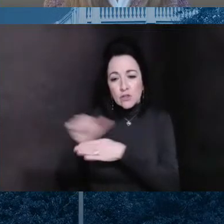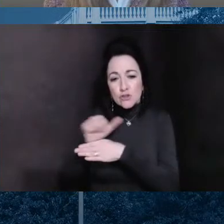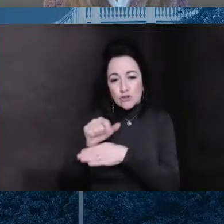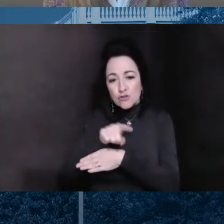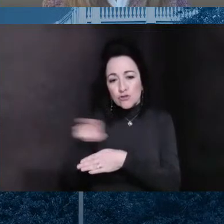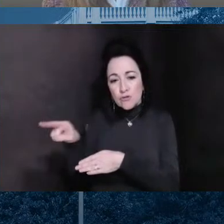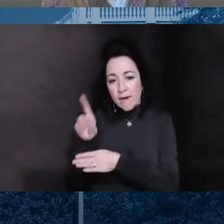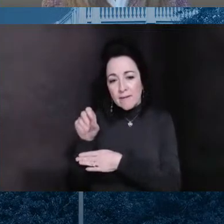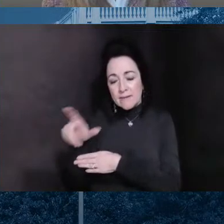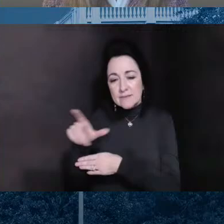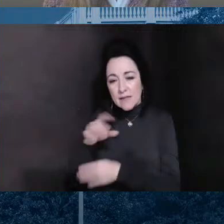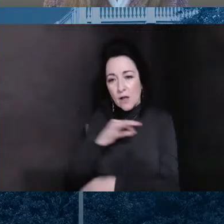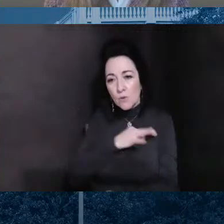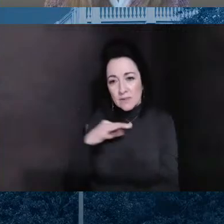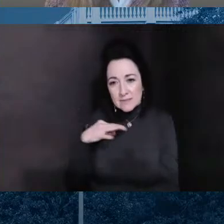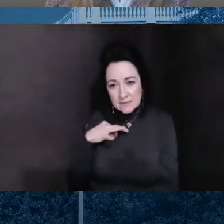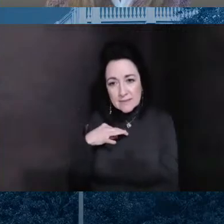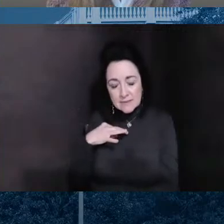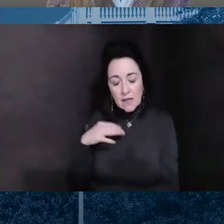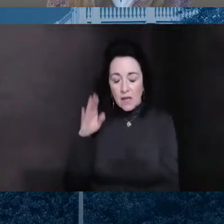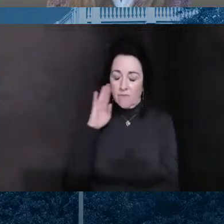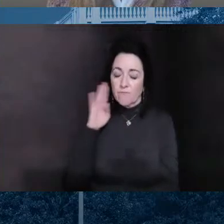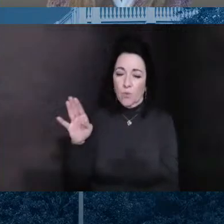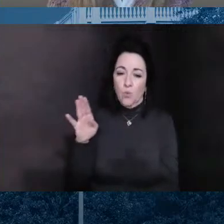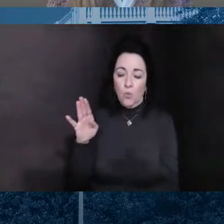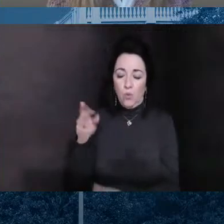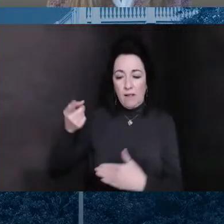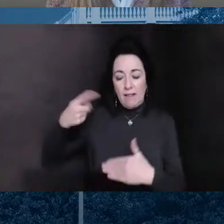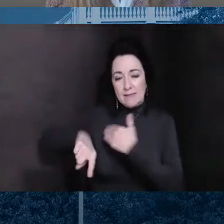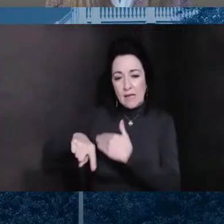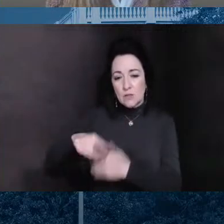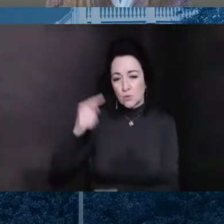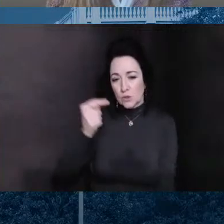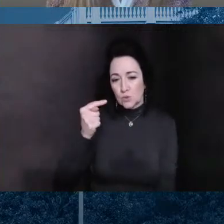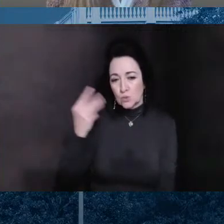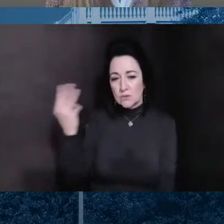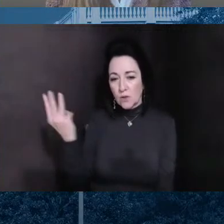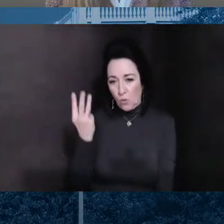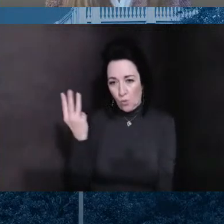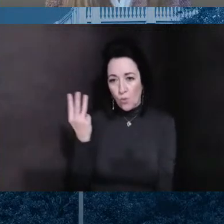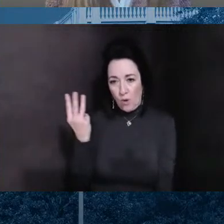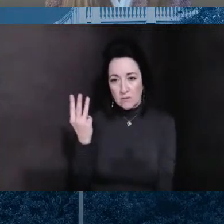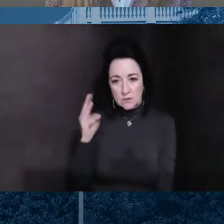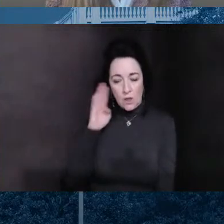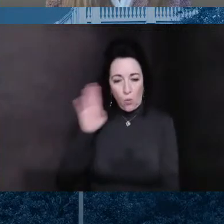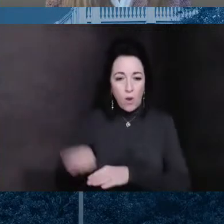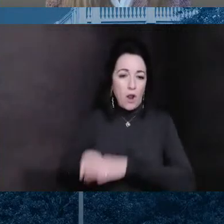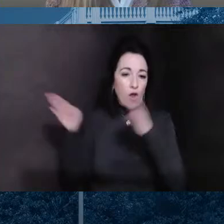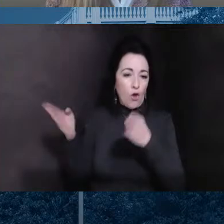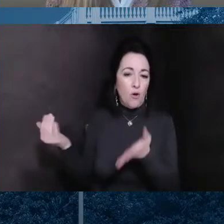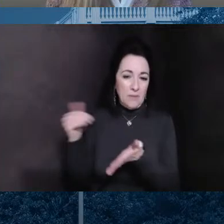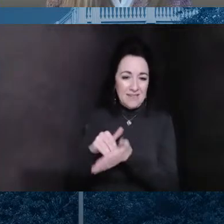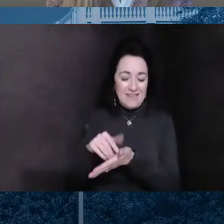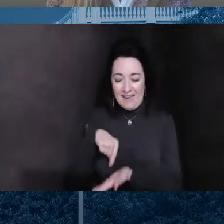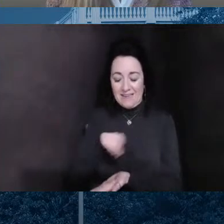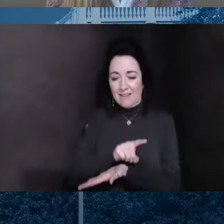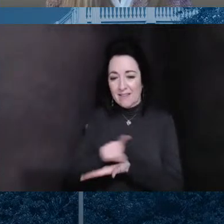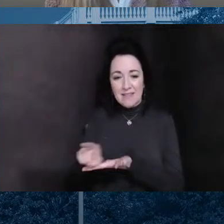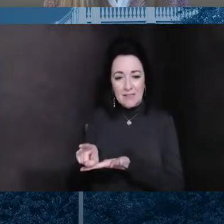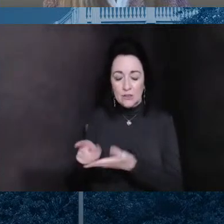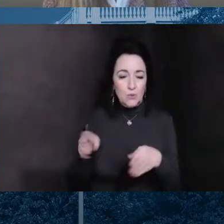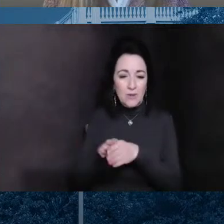brought on board. They'll be back up and running next week, Tuesday and Wednesday again. And these are all by invite only